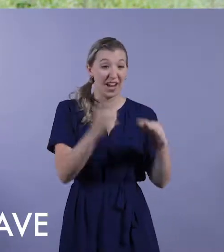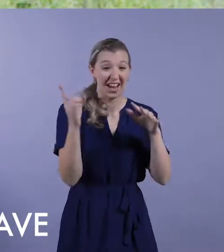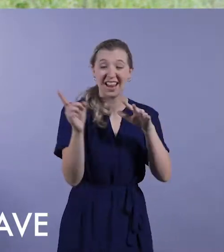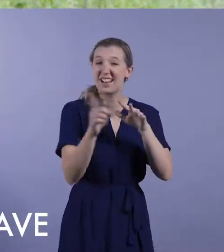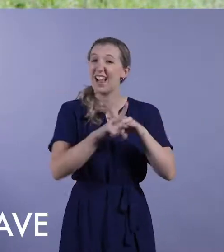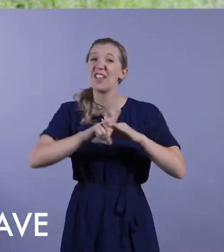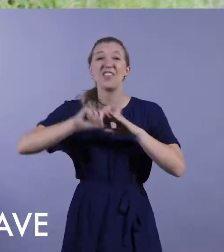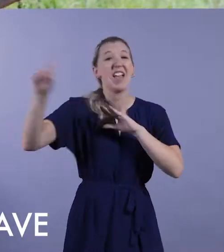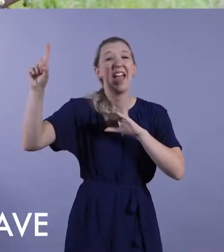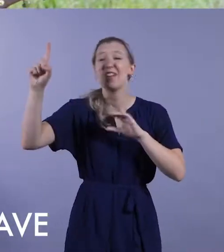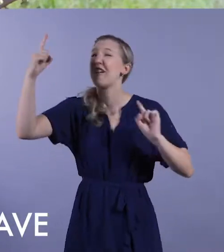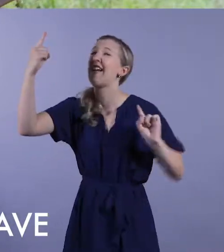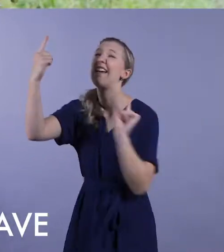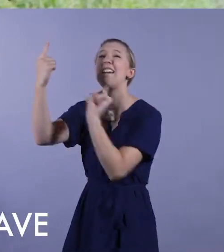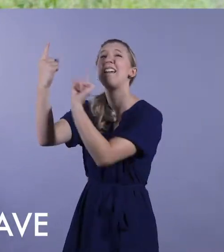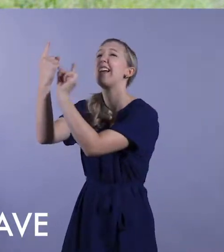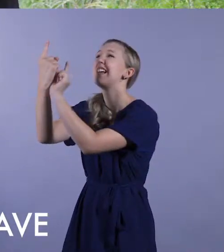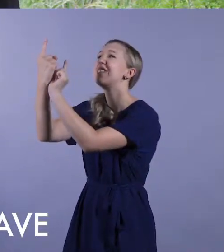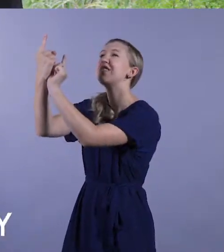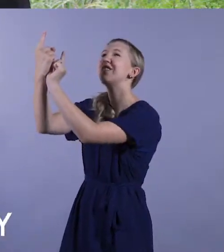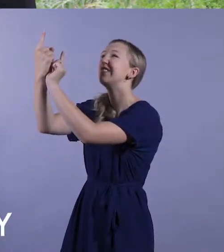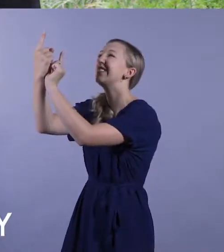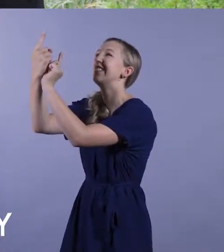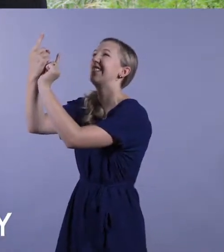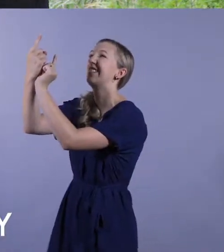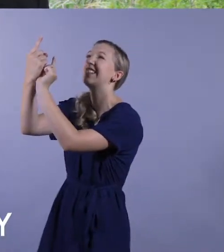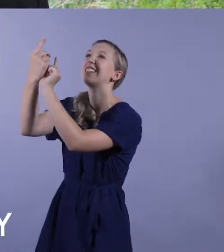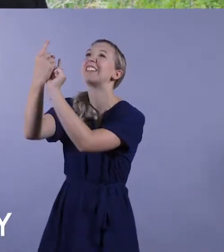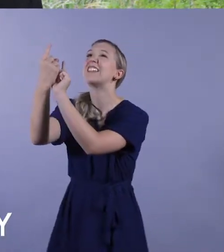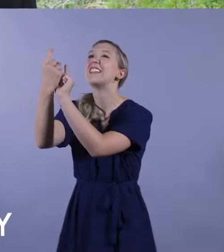name, and I ran out of that